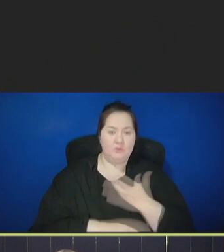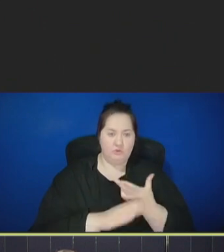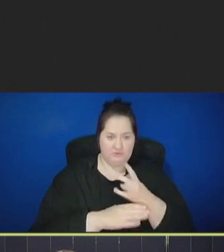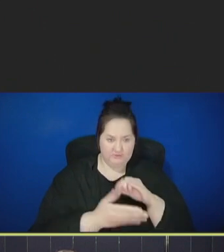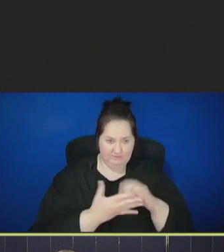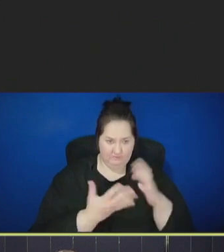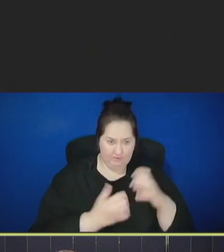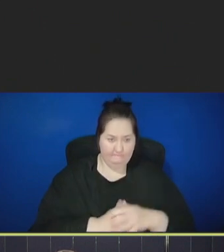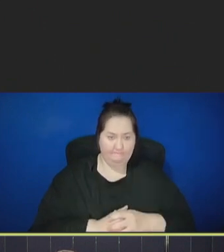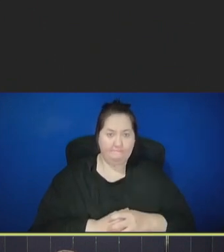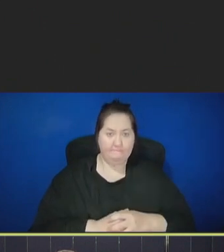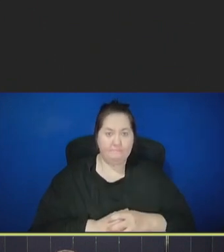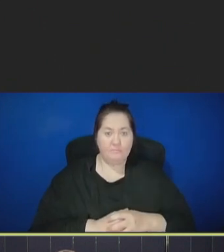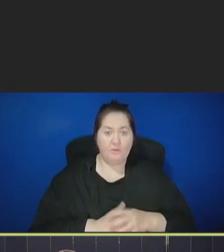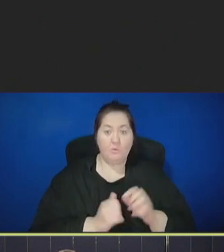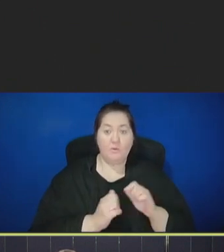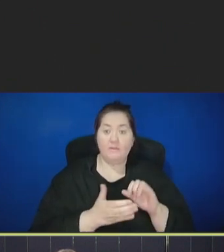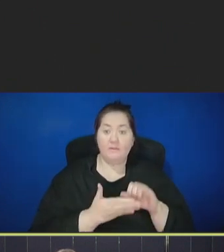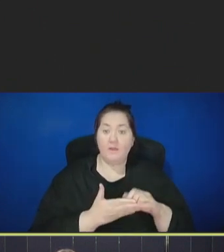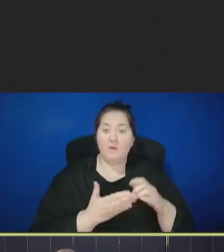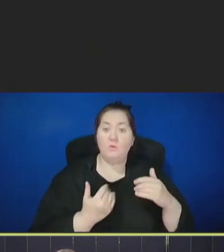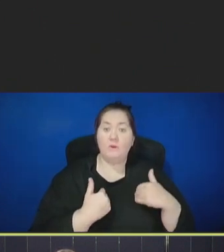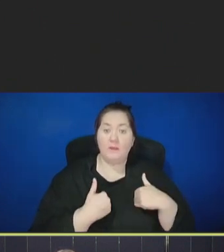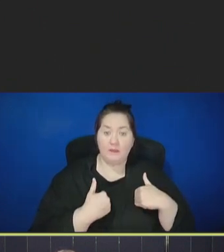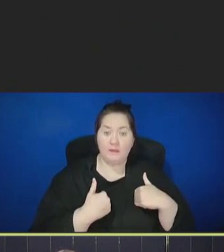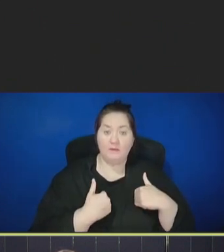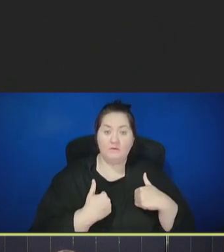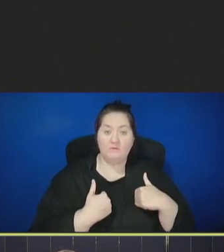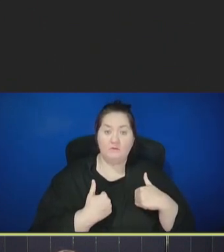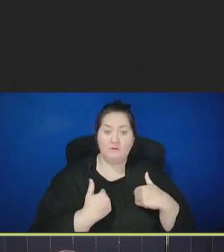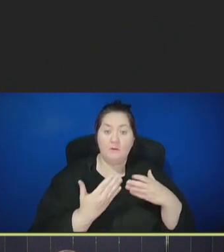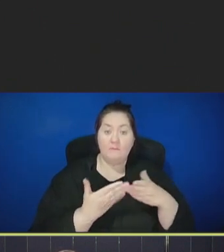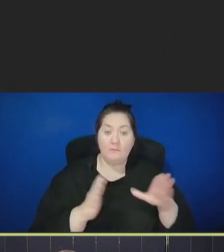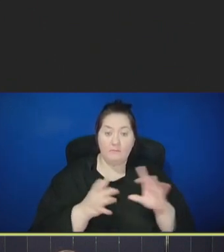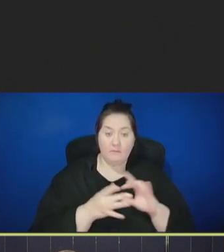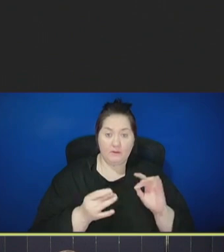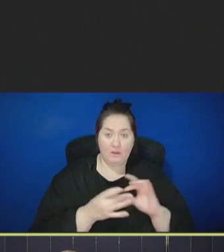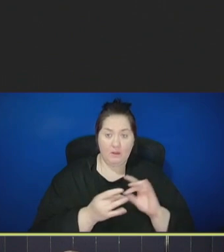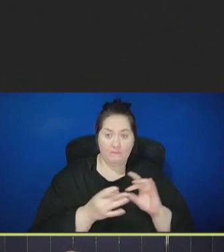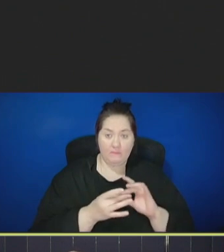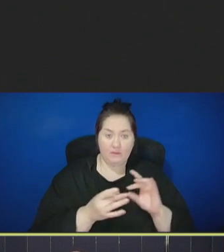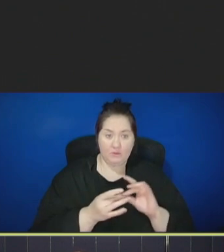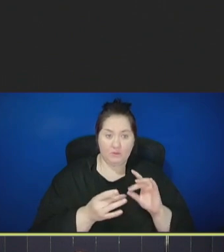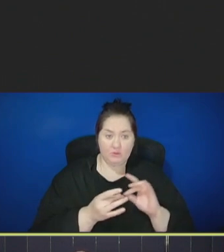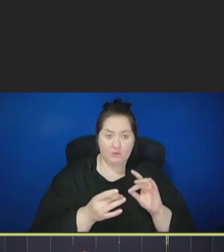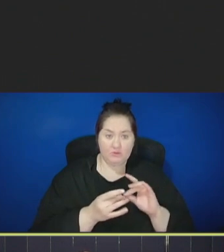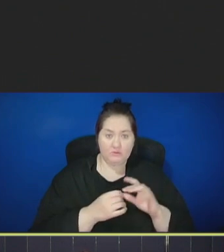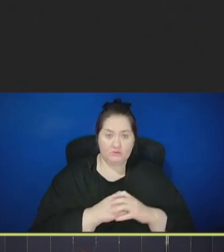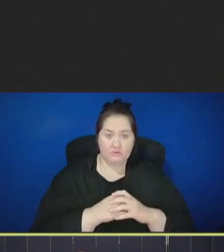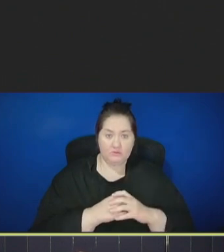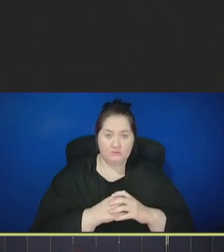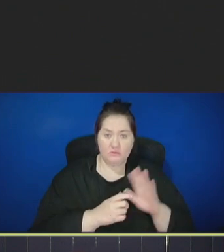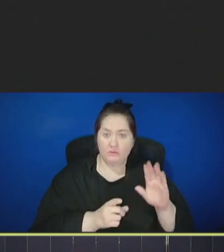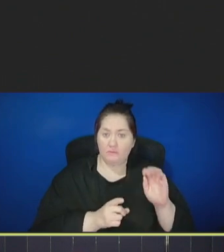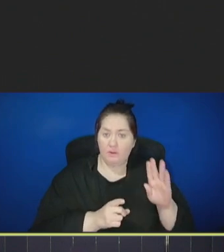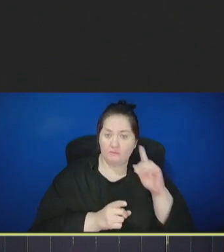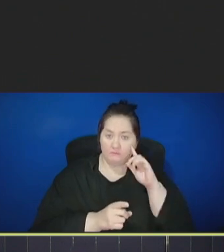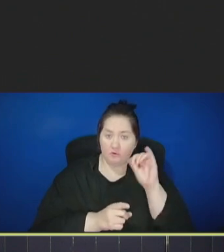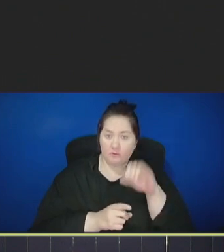like to. And with that, we will go to our public commenter, or I'll turn it over to Bob for